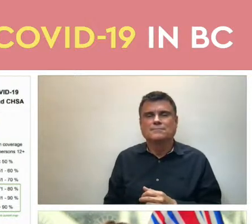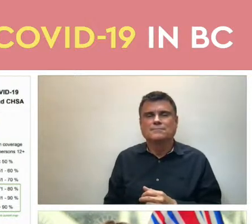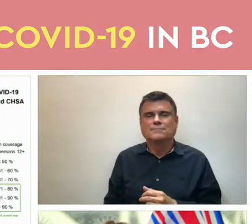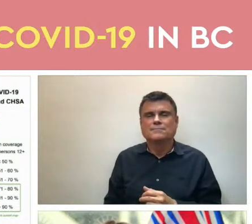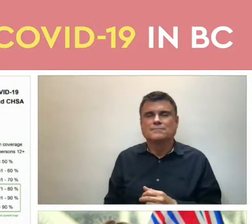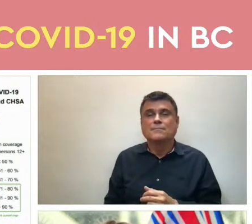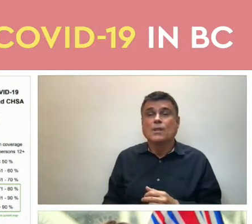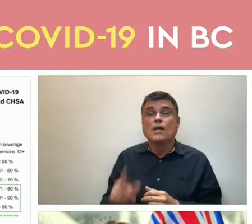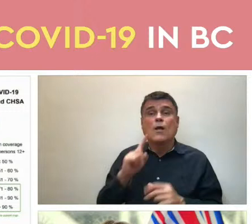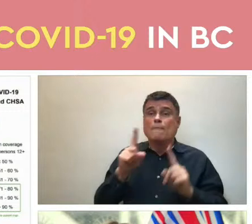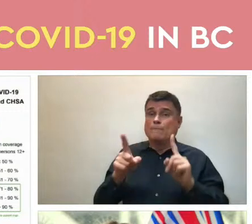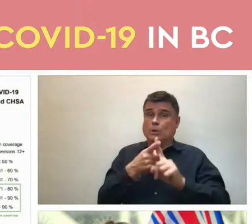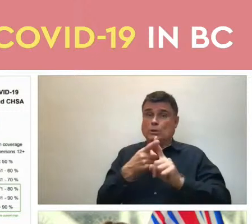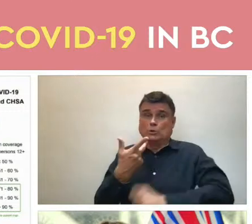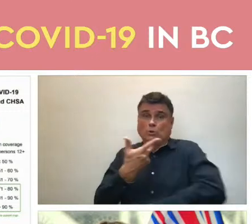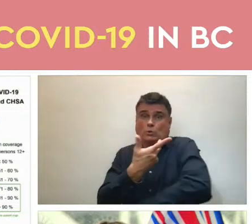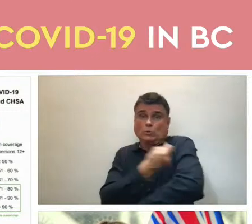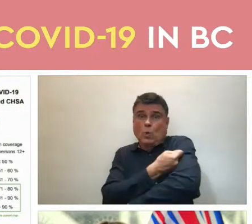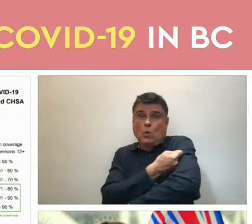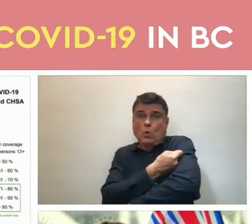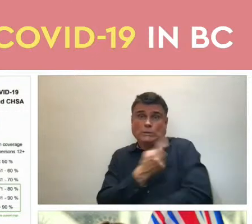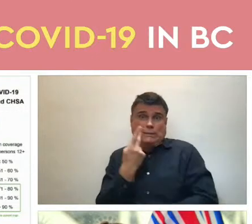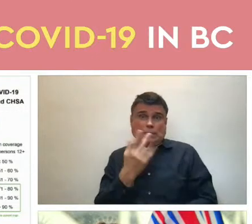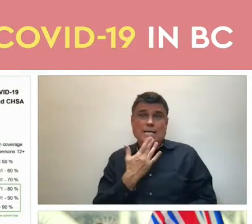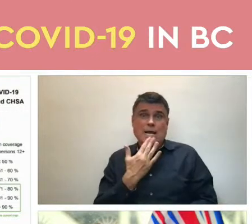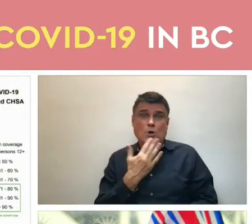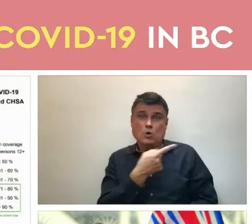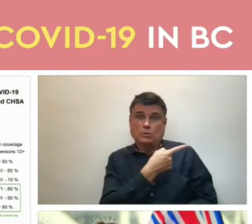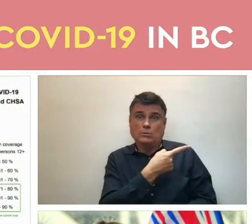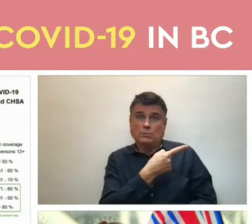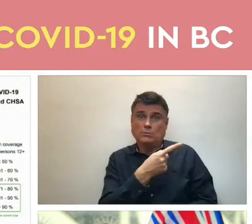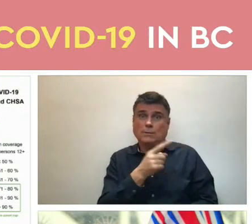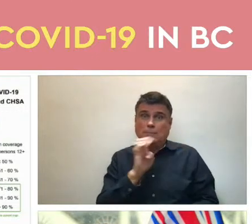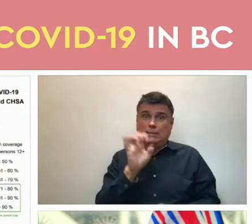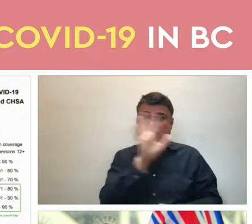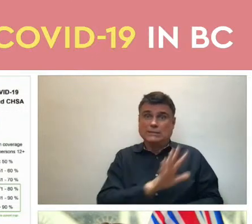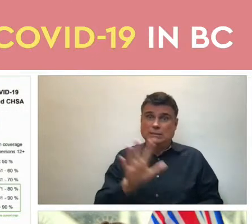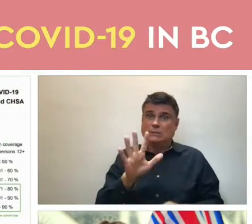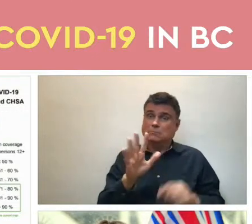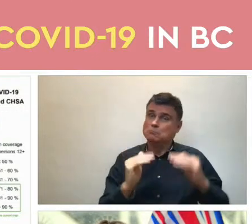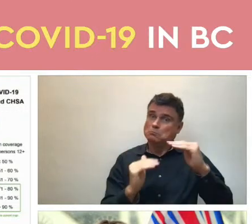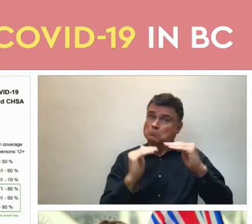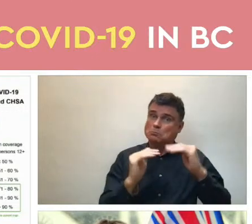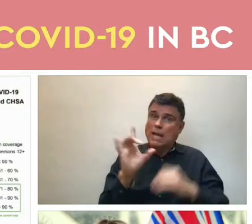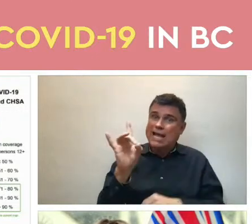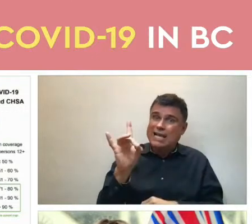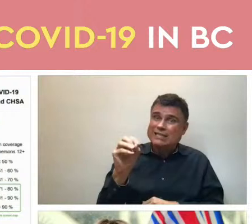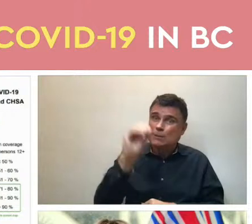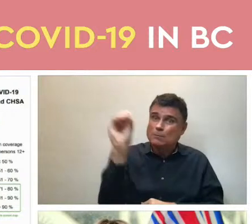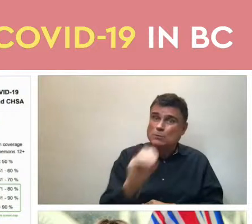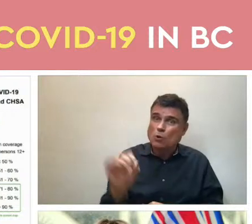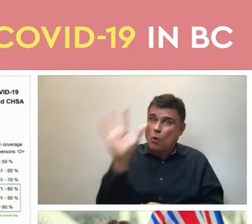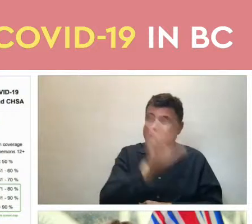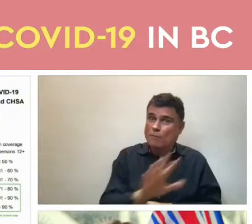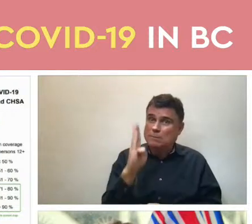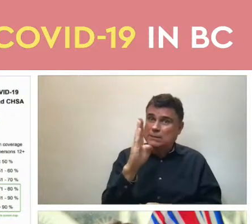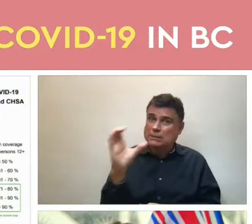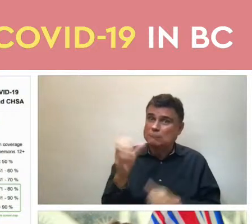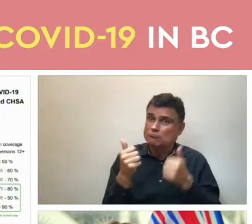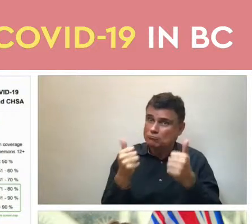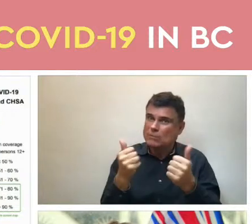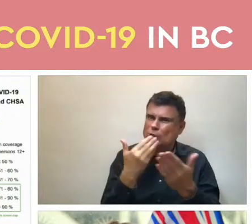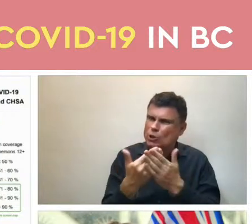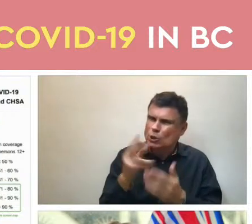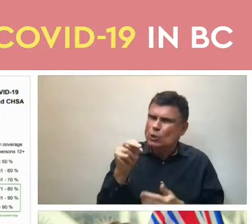actually closer to 80% across the province now for the first time. So that's great news. And where we see the